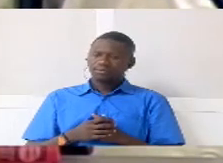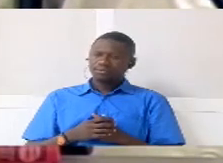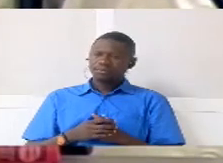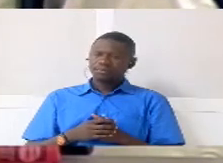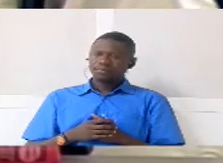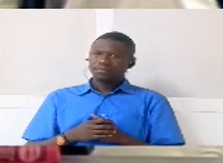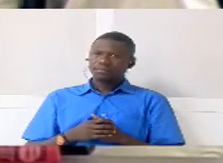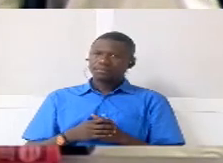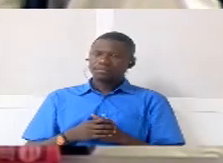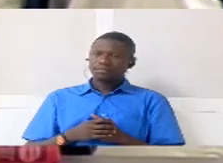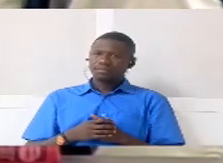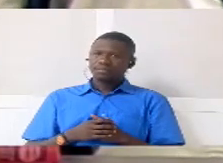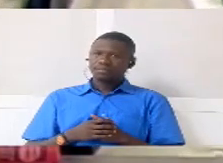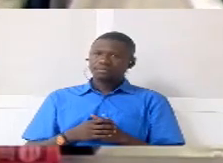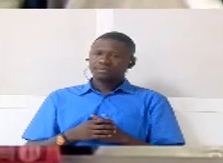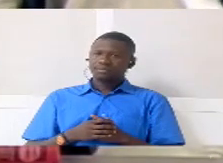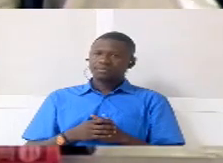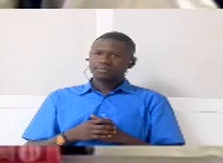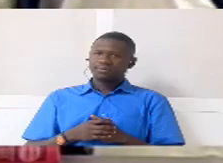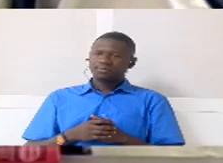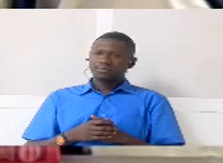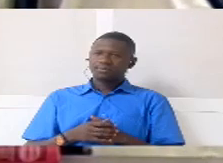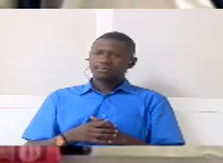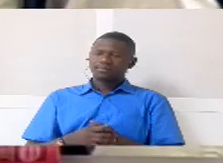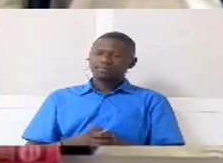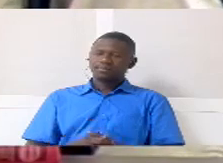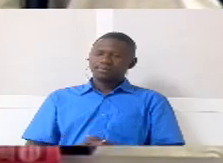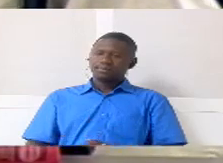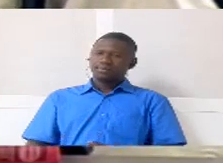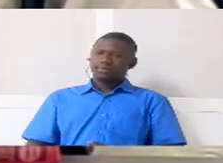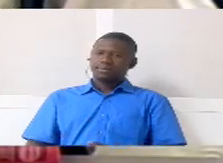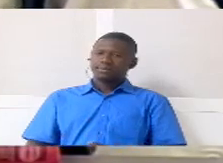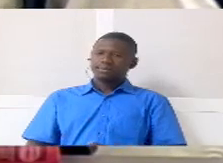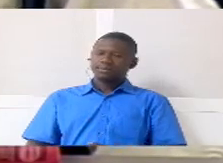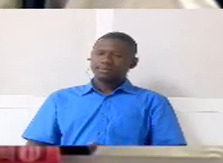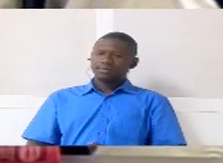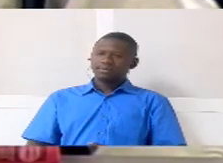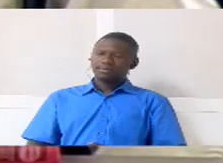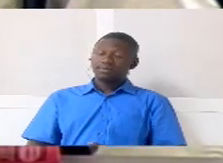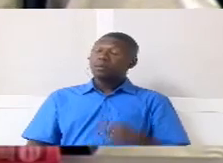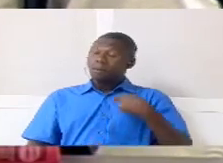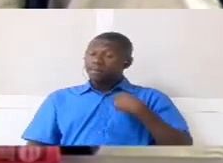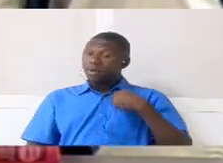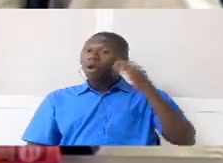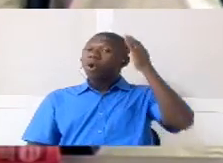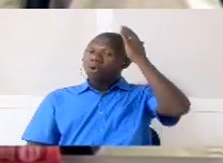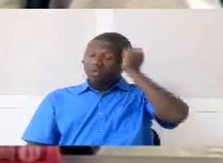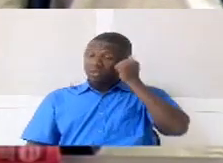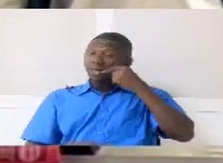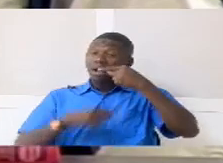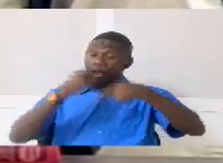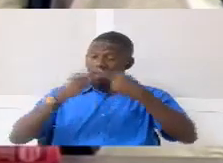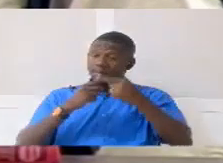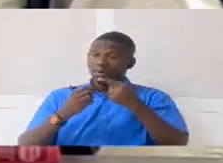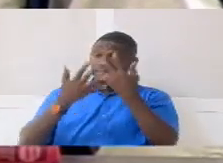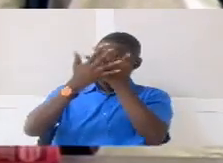fono nyele jeba ite la faha muro do ngami lon kasola. My understanding about prisons olo ngendi